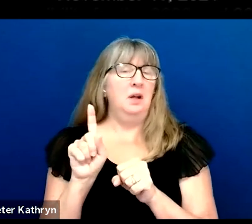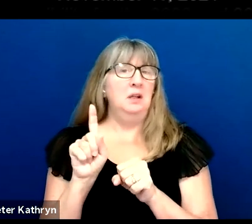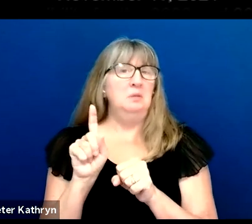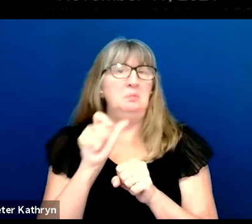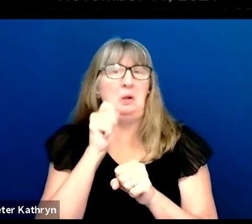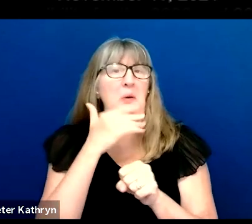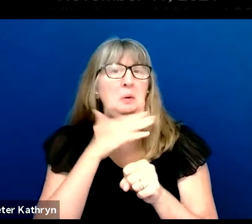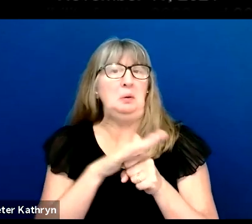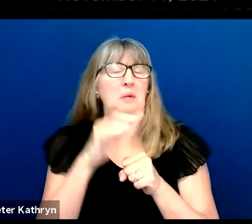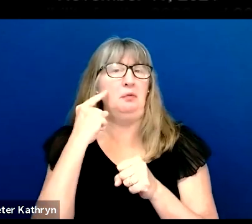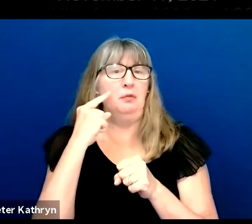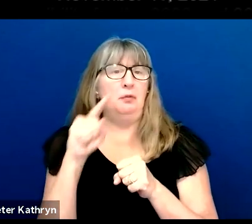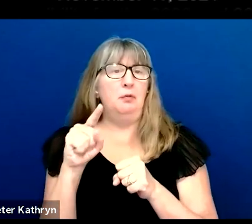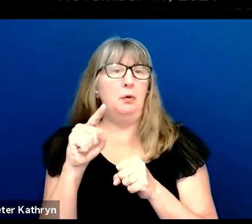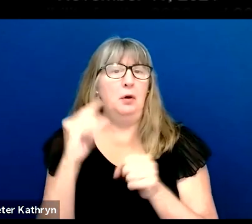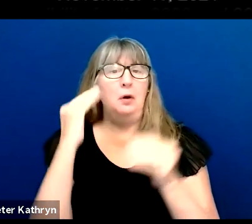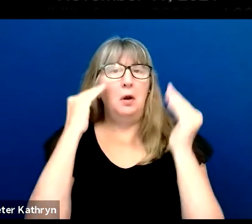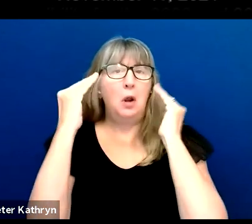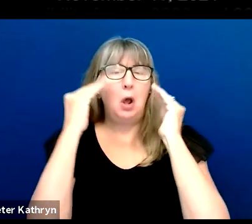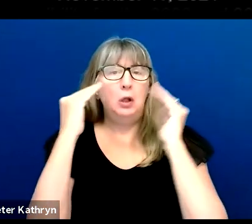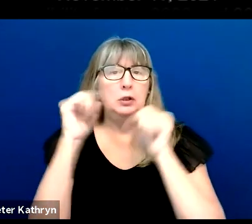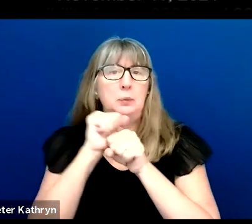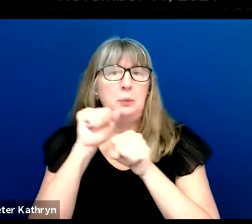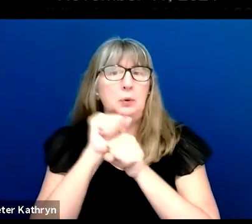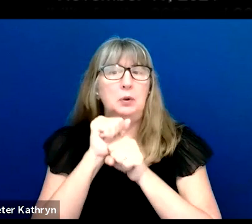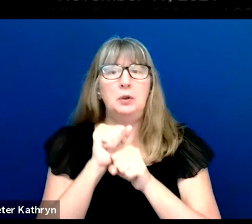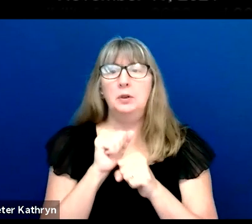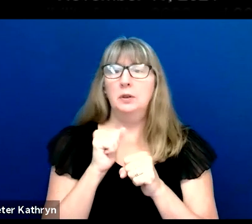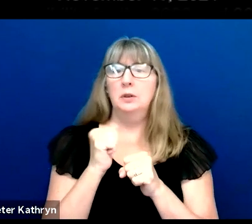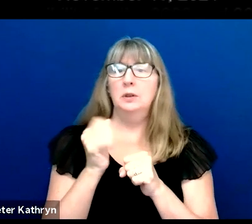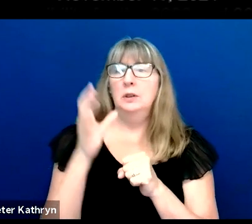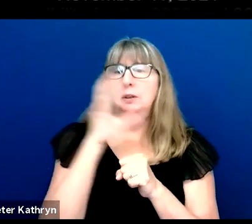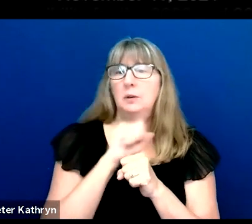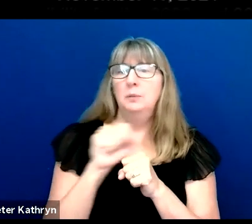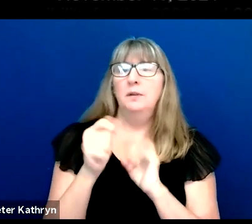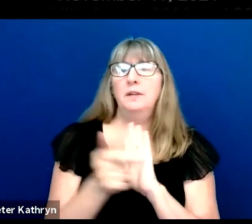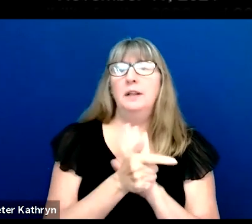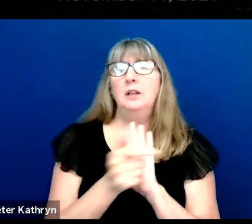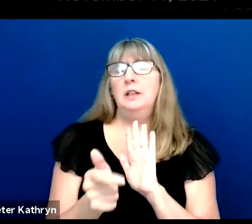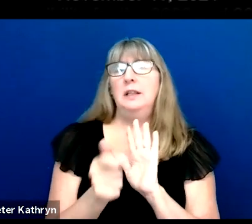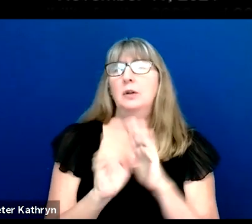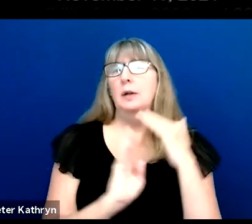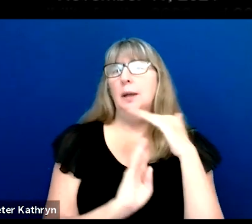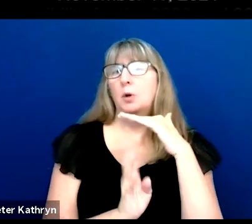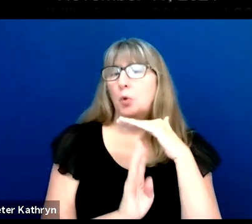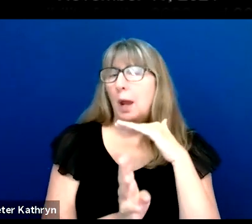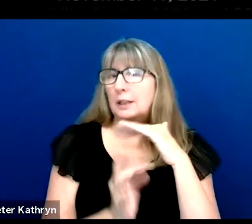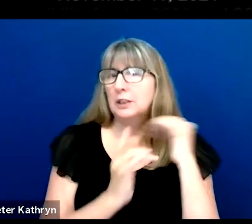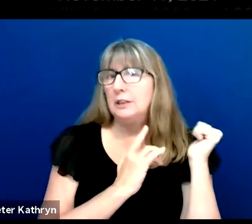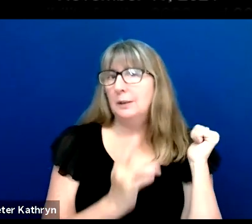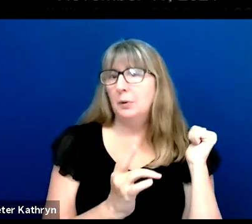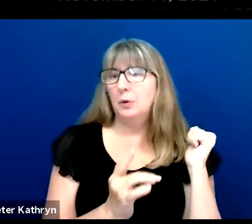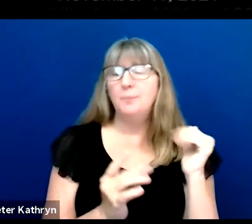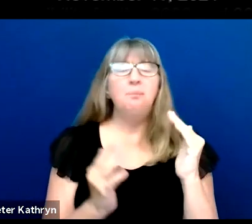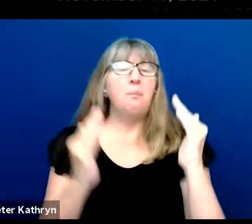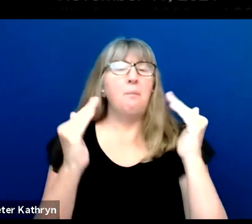for knowledge work, assumed oftentimes to be of illegal immigration status, and so on. And on the bottom